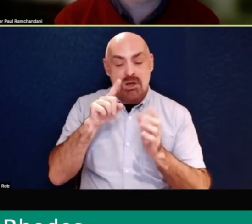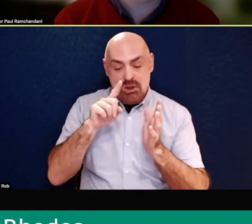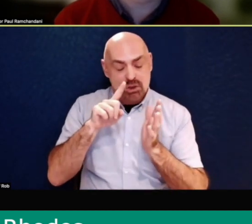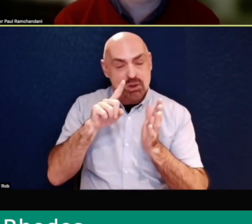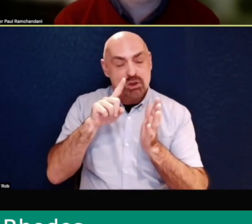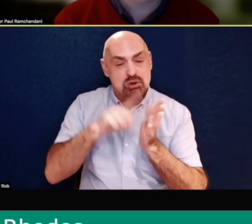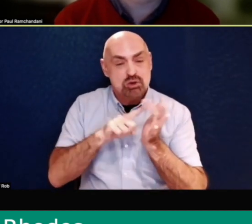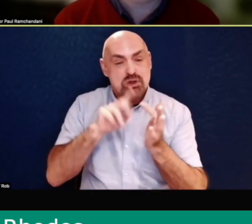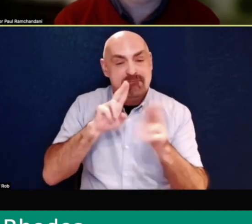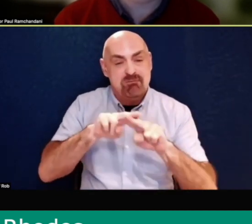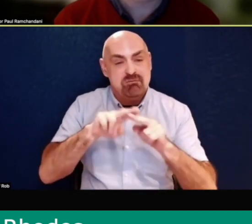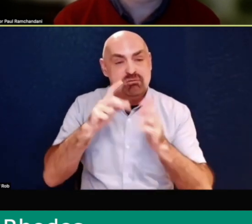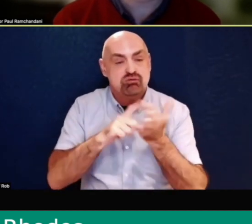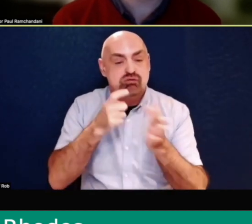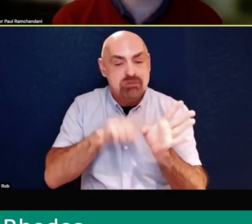is a